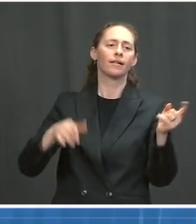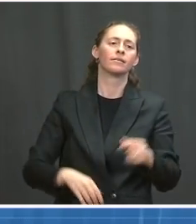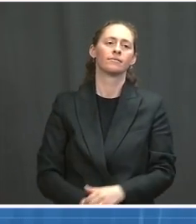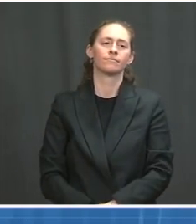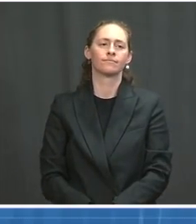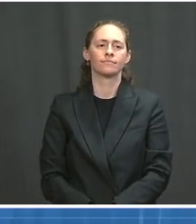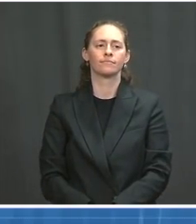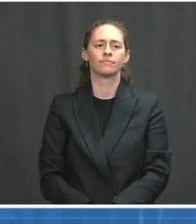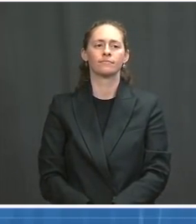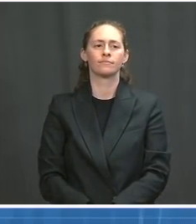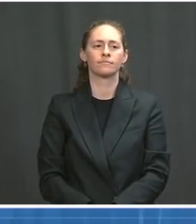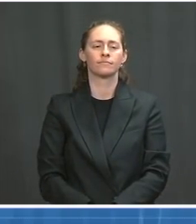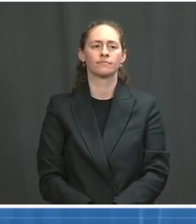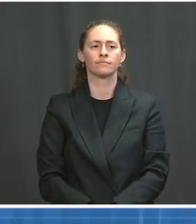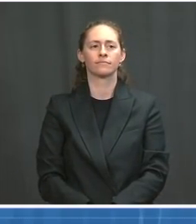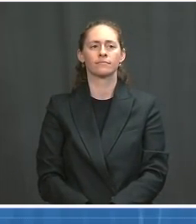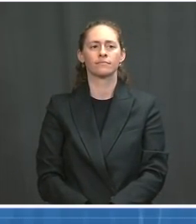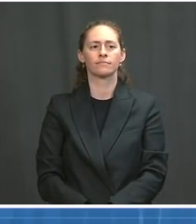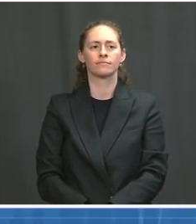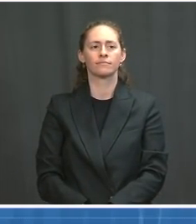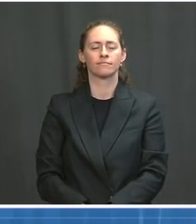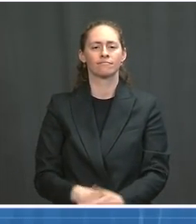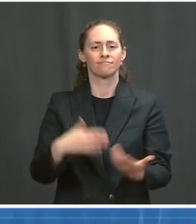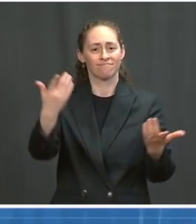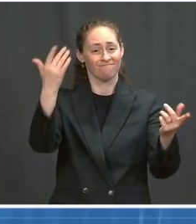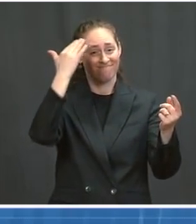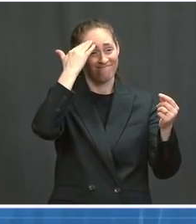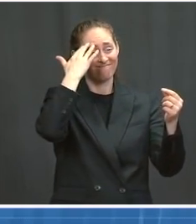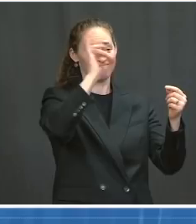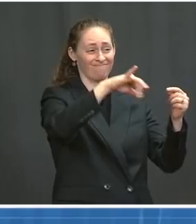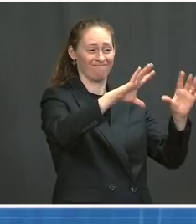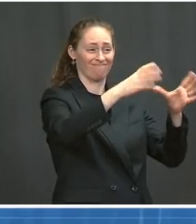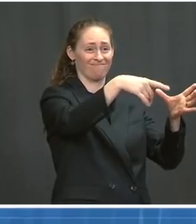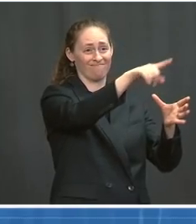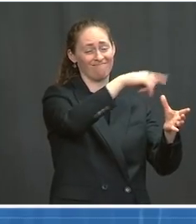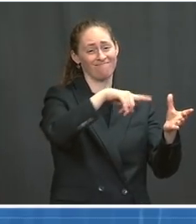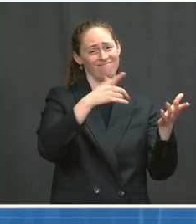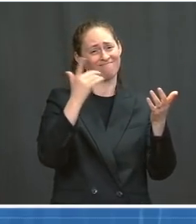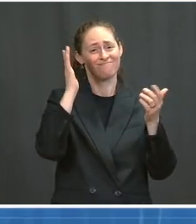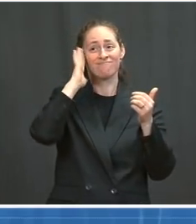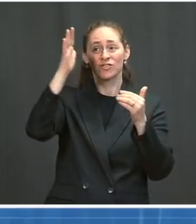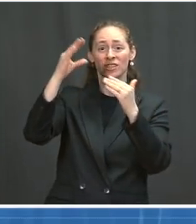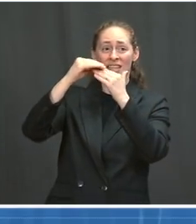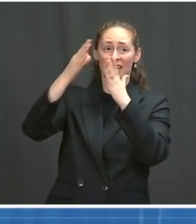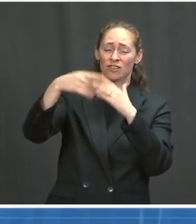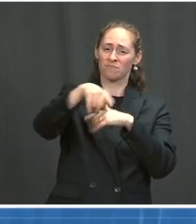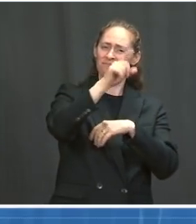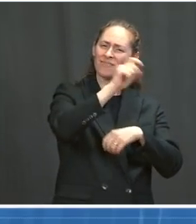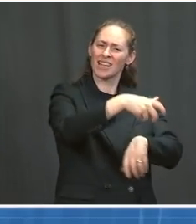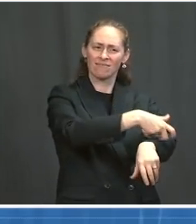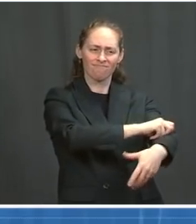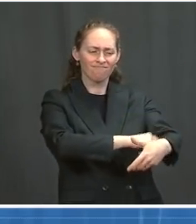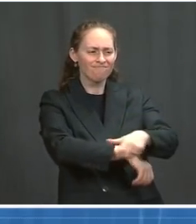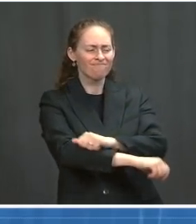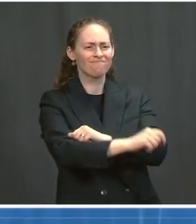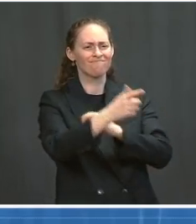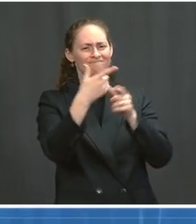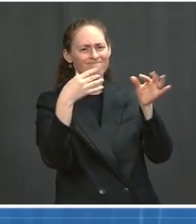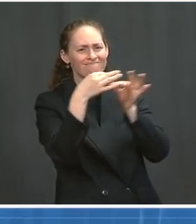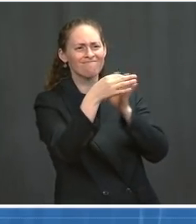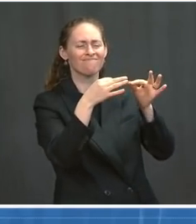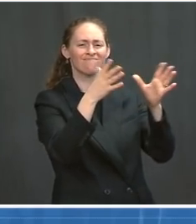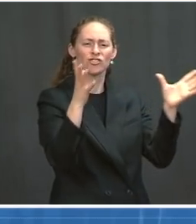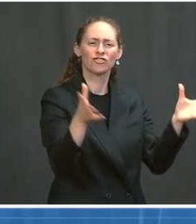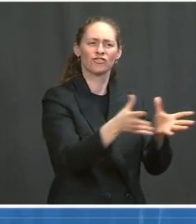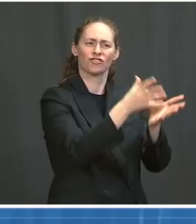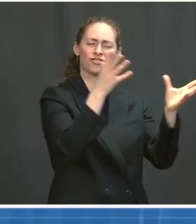building a better future. And we are going to need them to step up to help spread this message and to get other young people vaccinated as quickly as